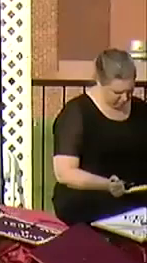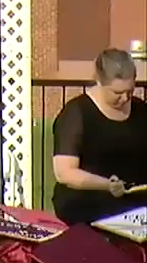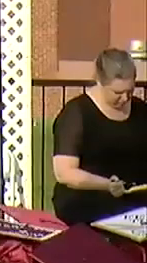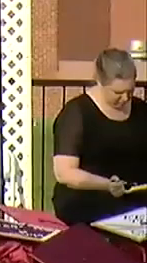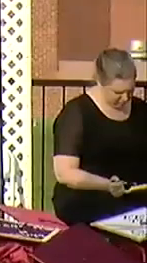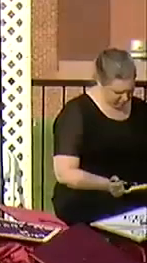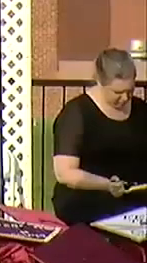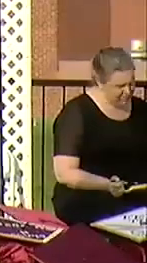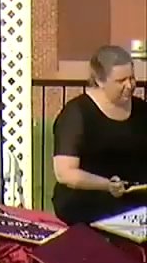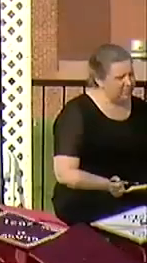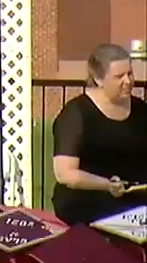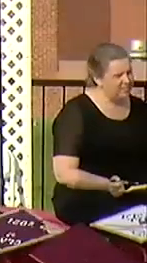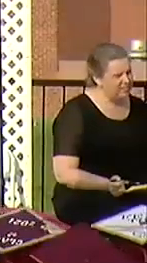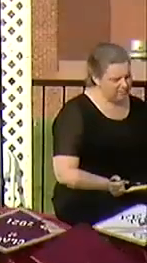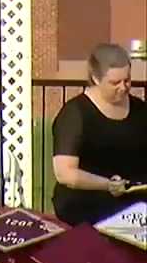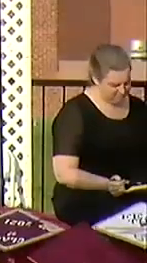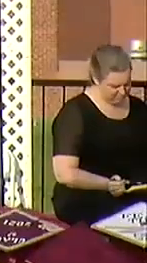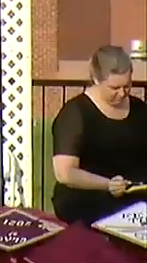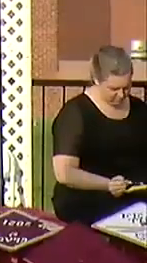Natalie Claire Schock.